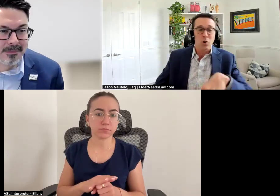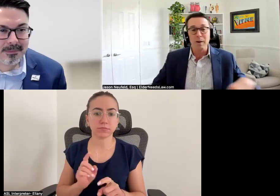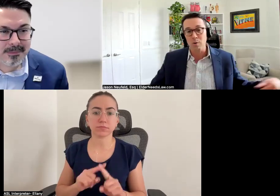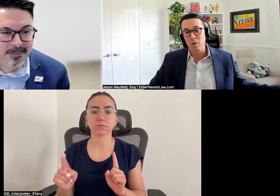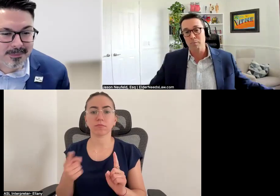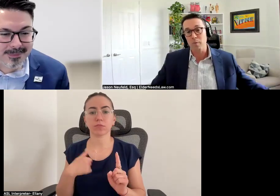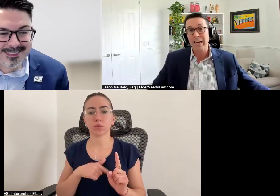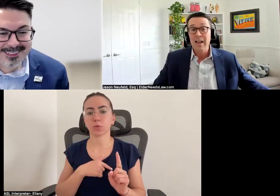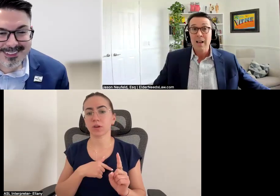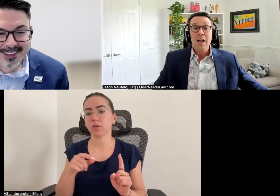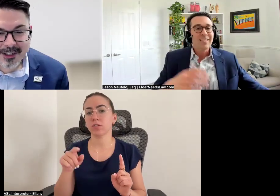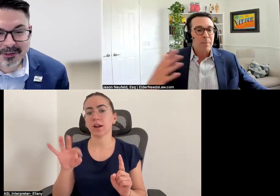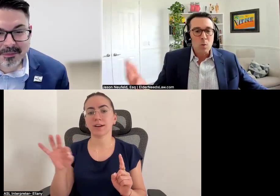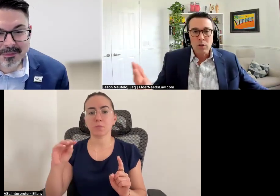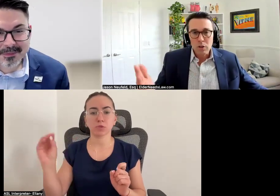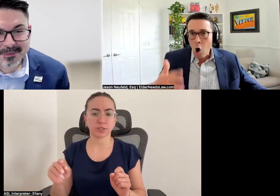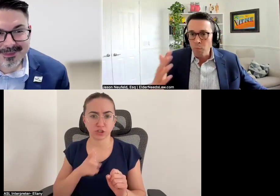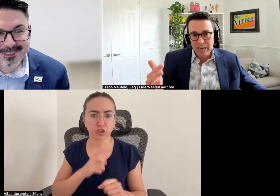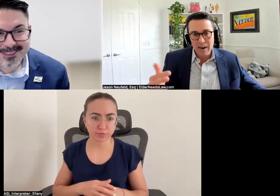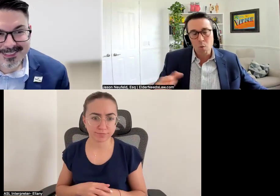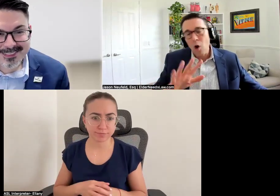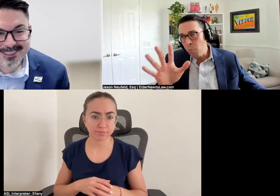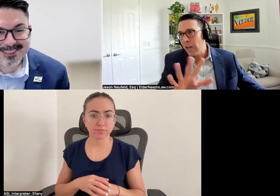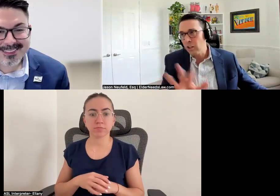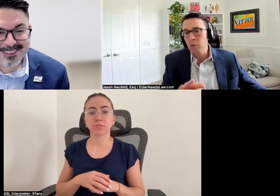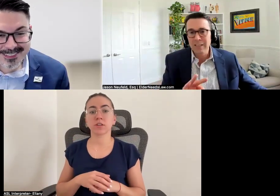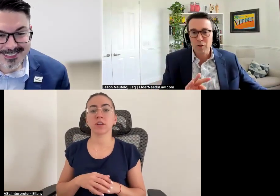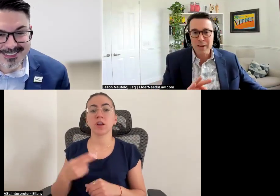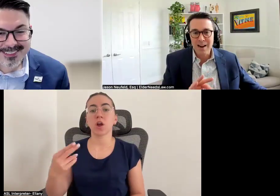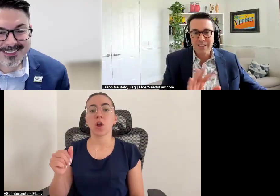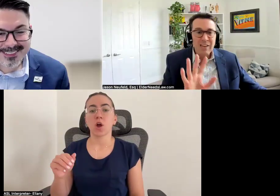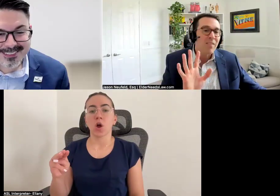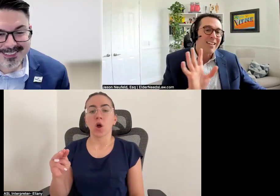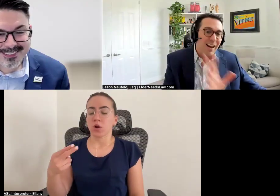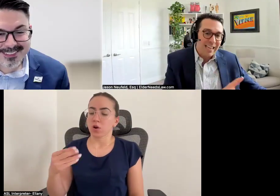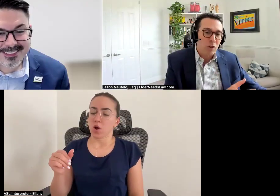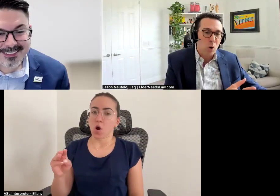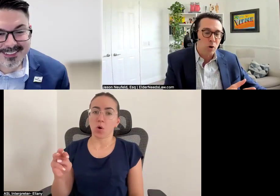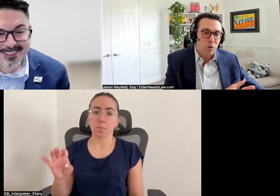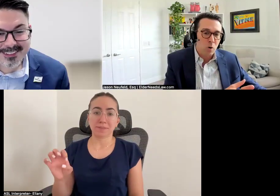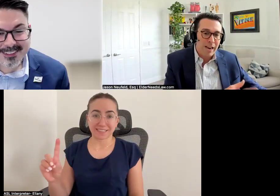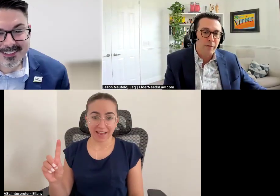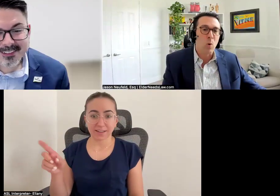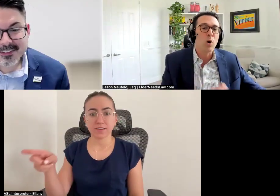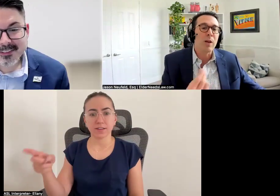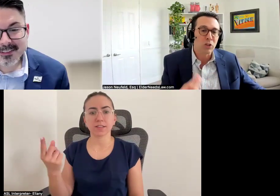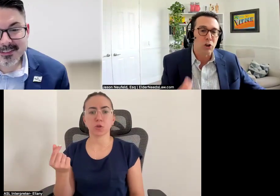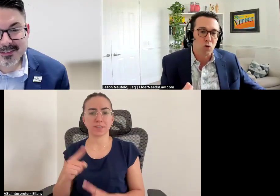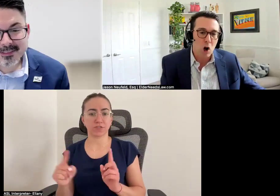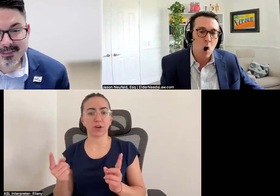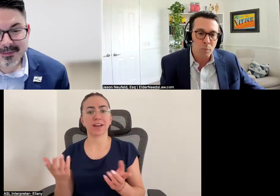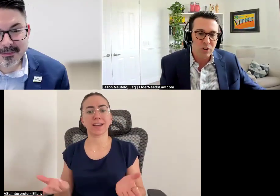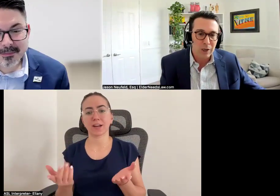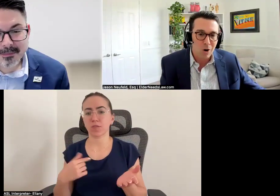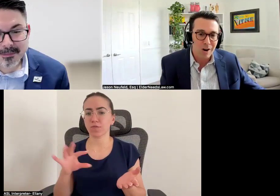99% sure we'll be able to avoid probate. Awesome. Same thing with the homestead. Well, the homestead is a little bit different, because even if that does have to go through probate, in Florida, we have such